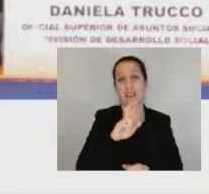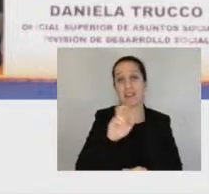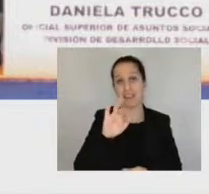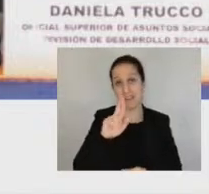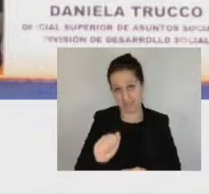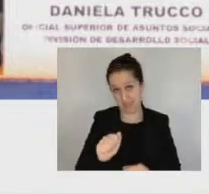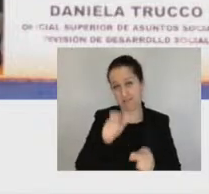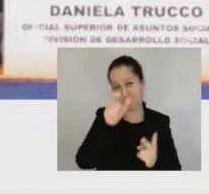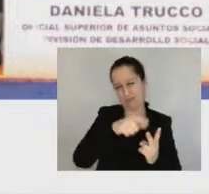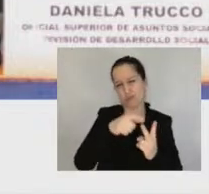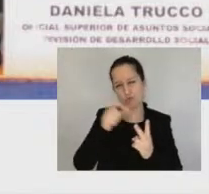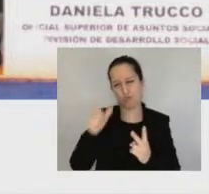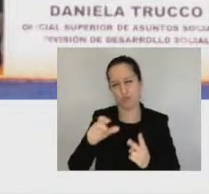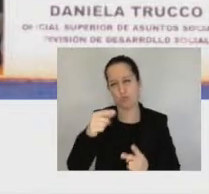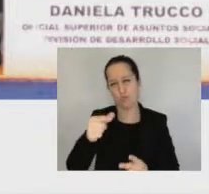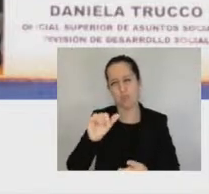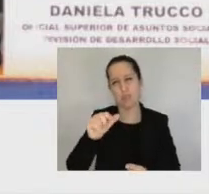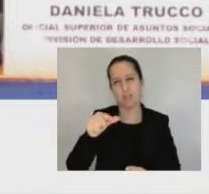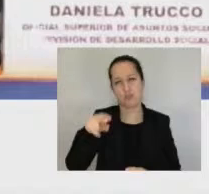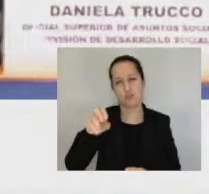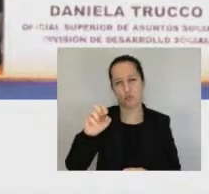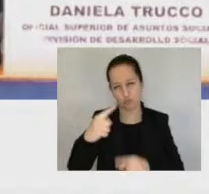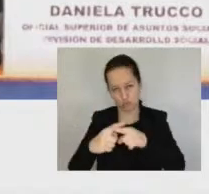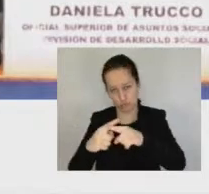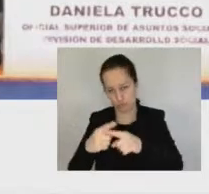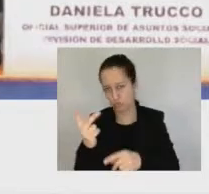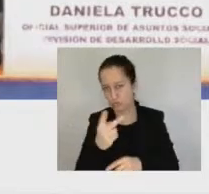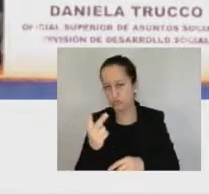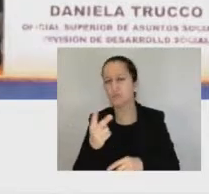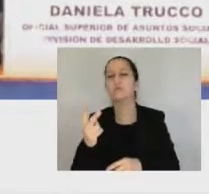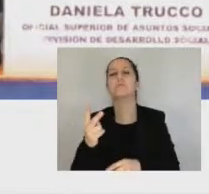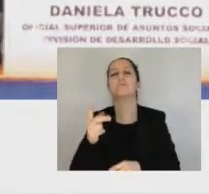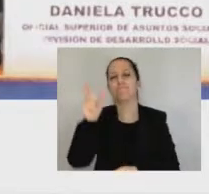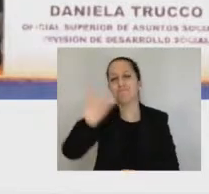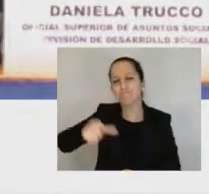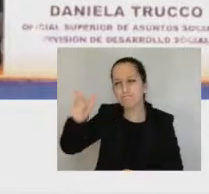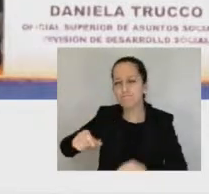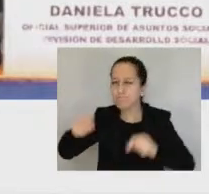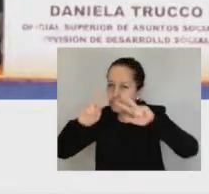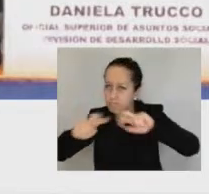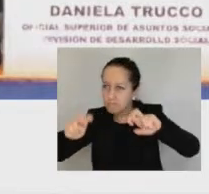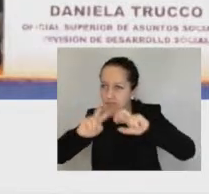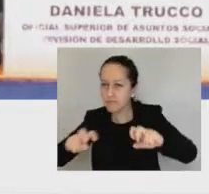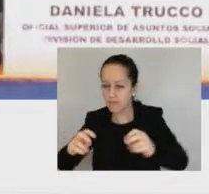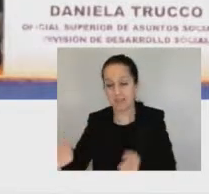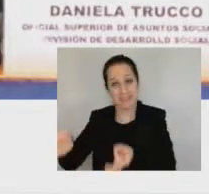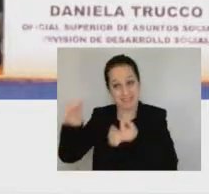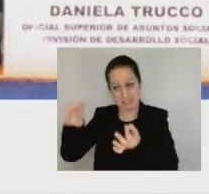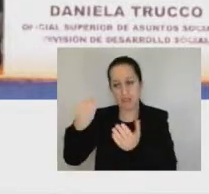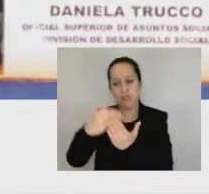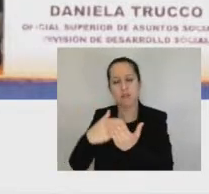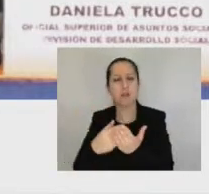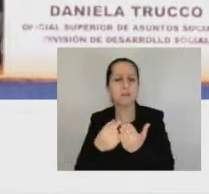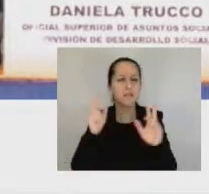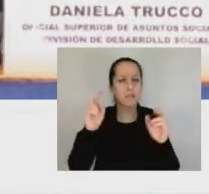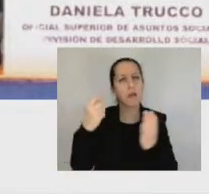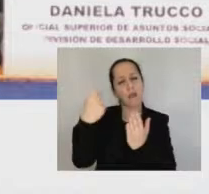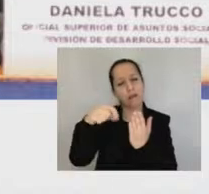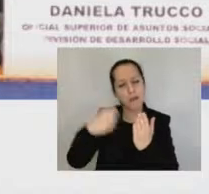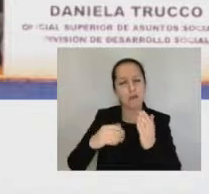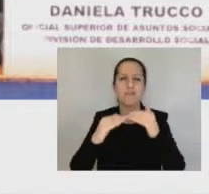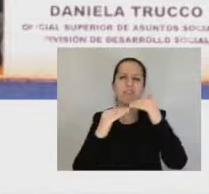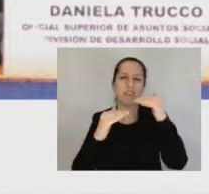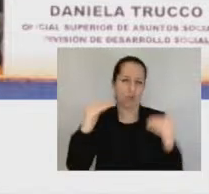Guillou conducted. They worked with index